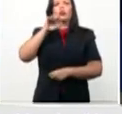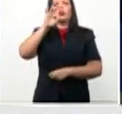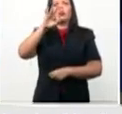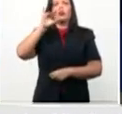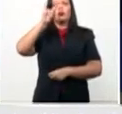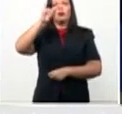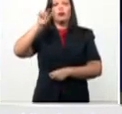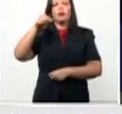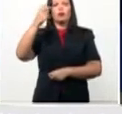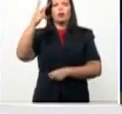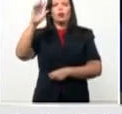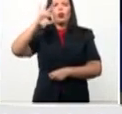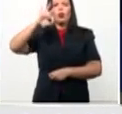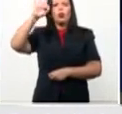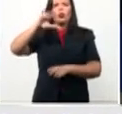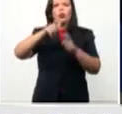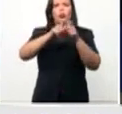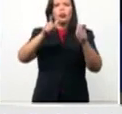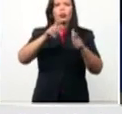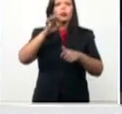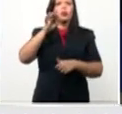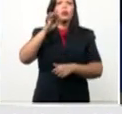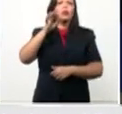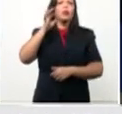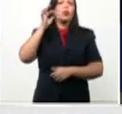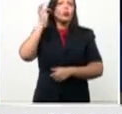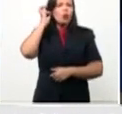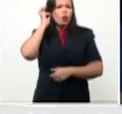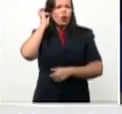people in the pandemic in Cuba